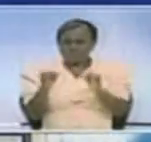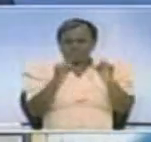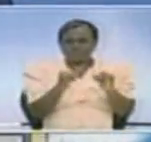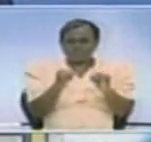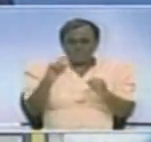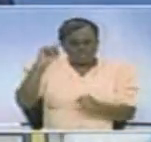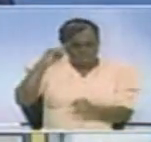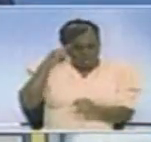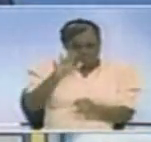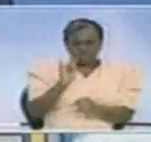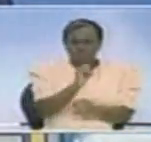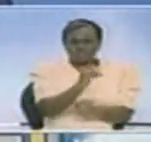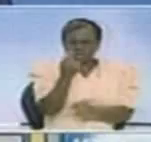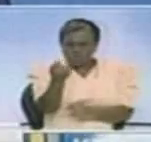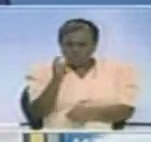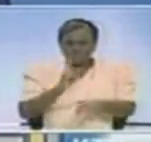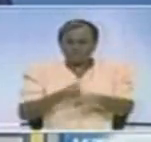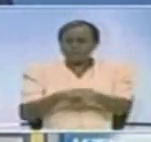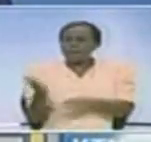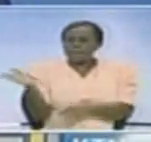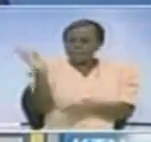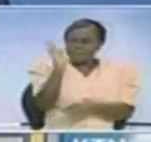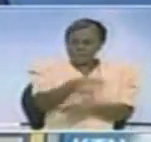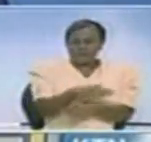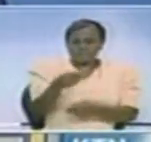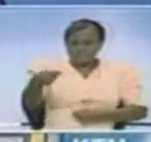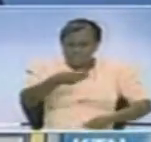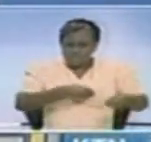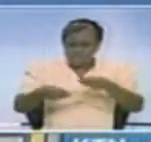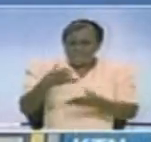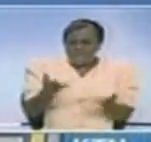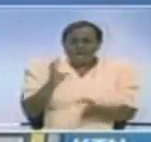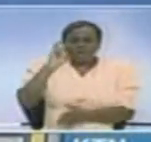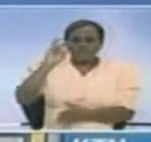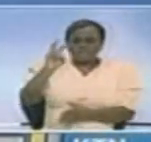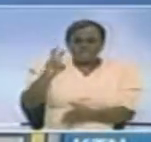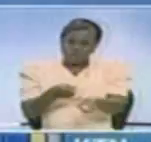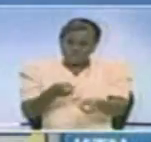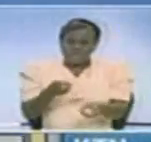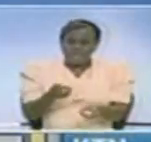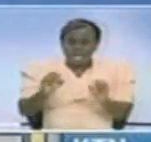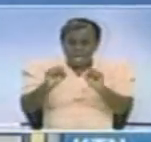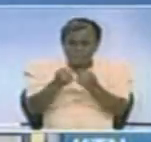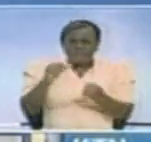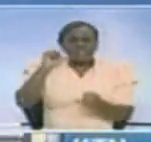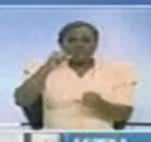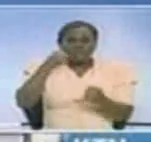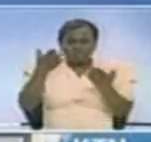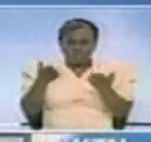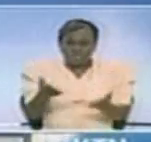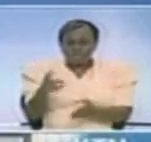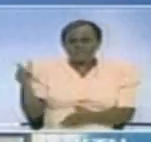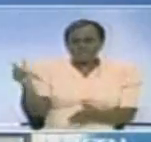on to that thought. In just a few minutes, we'll be getting back to that discussion. Let's look at the Mpeketoni attack and Mpeketoni. In studio, I'm